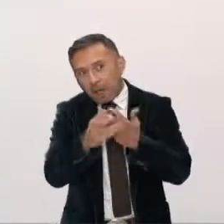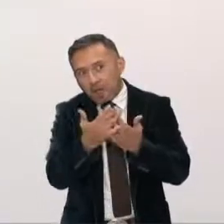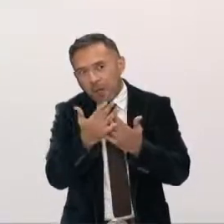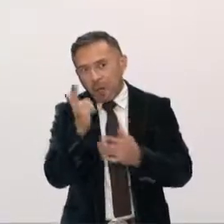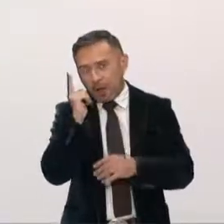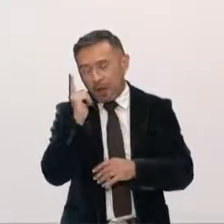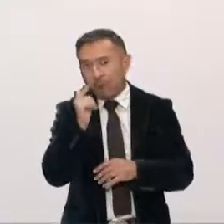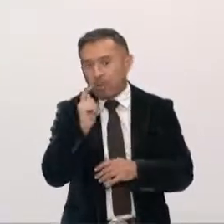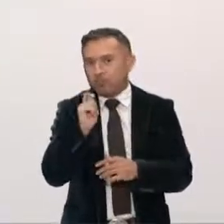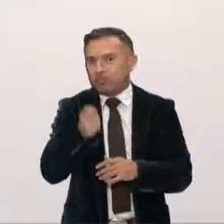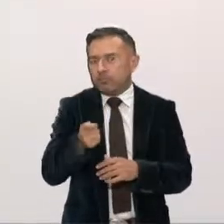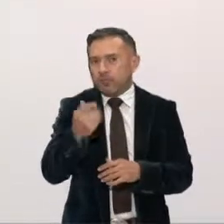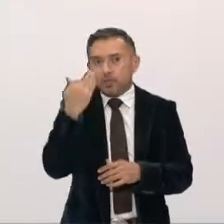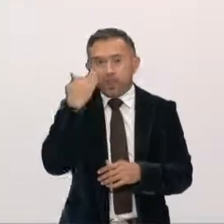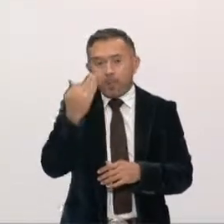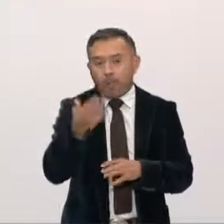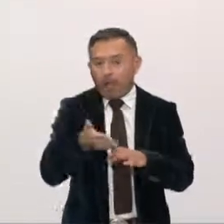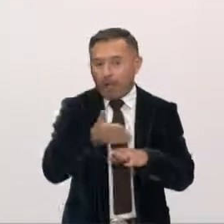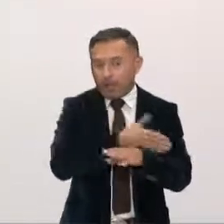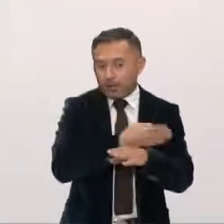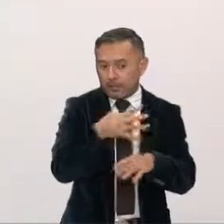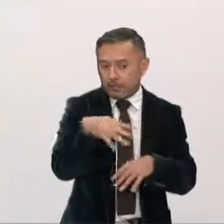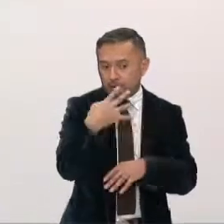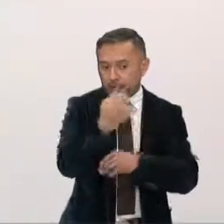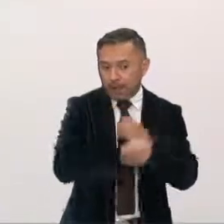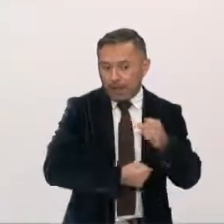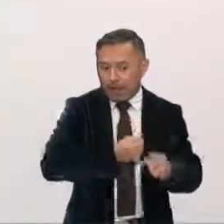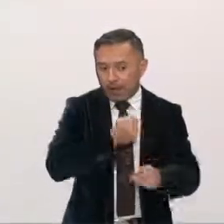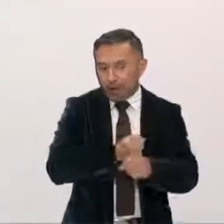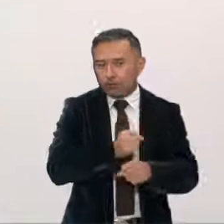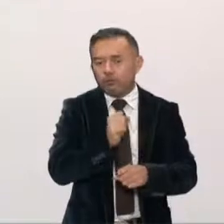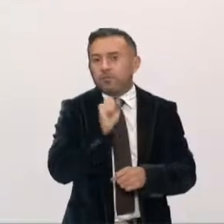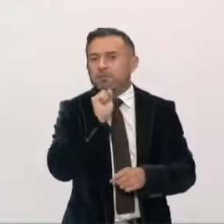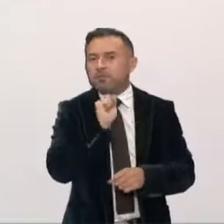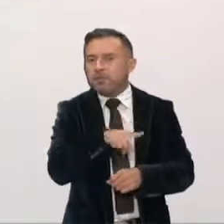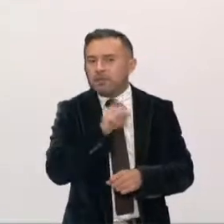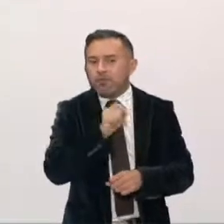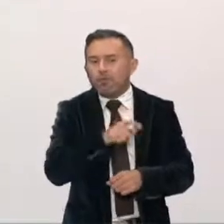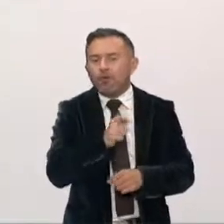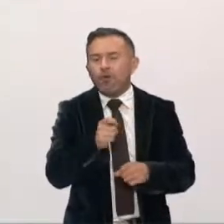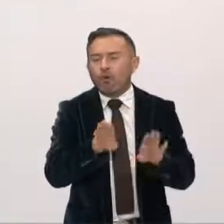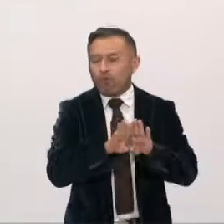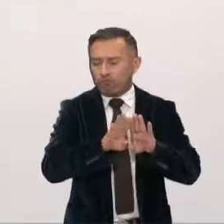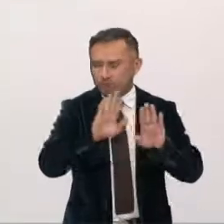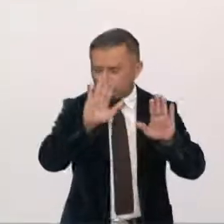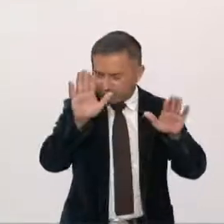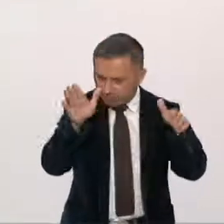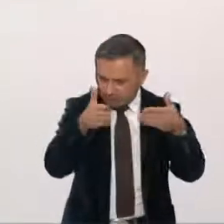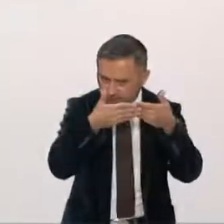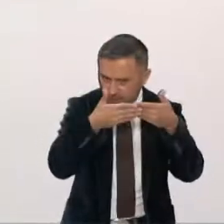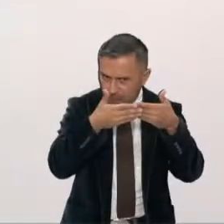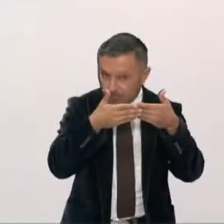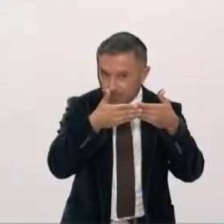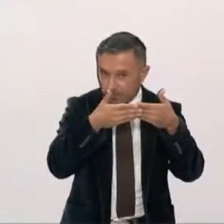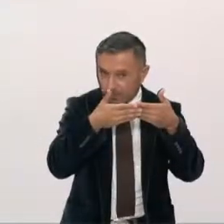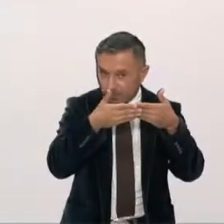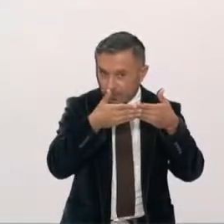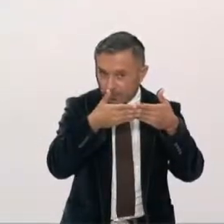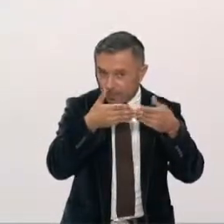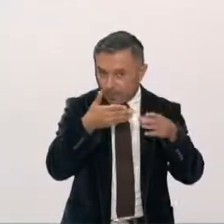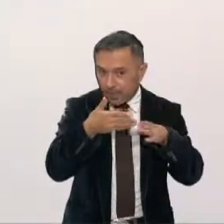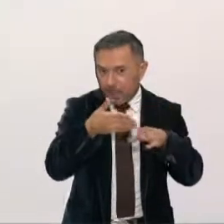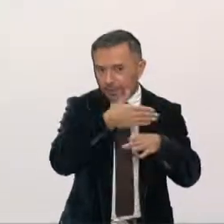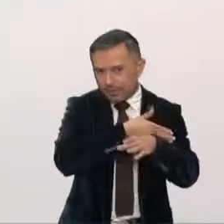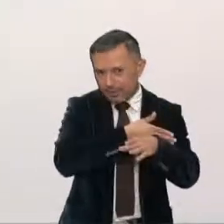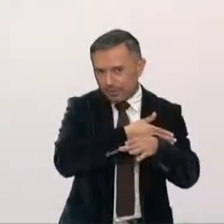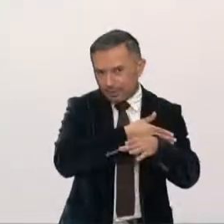is going to happen. And it's important because after 14 years, after having a quite monolithic and close line to